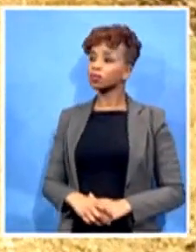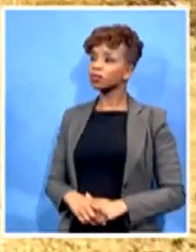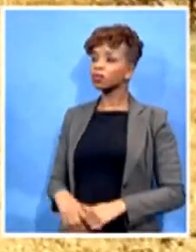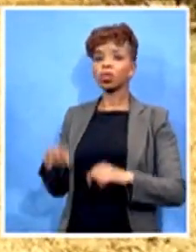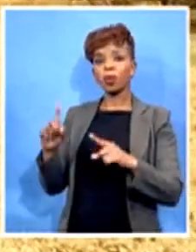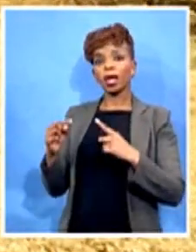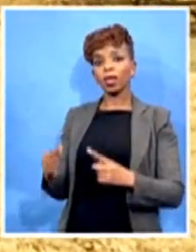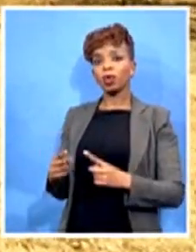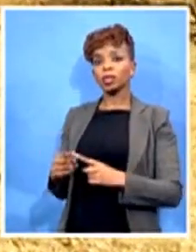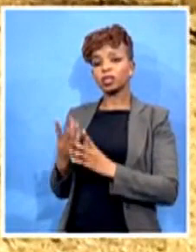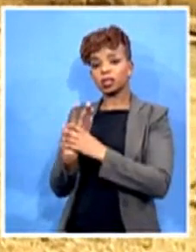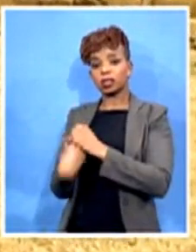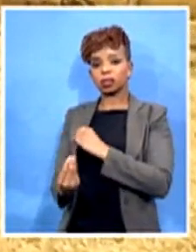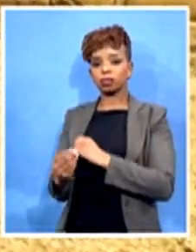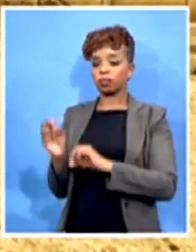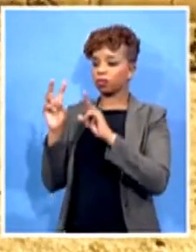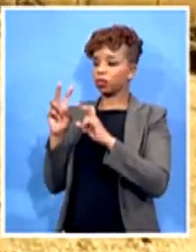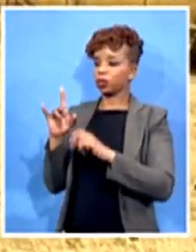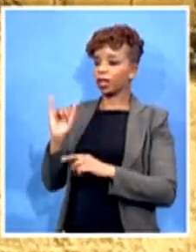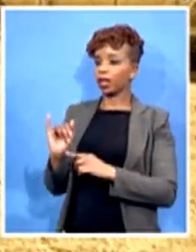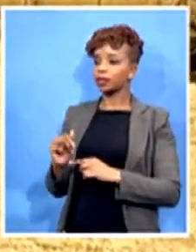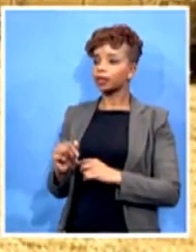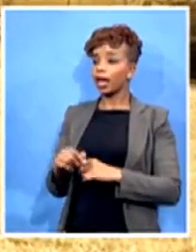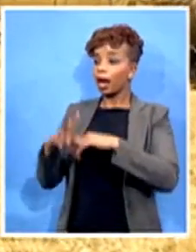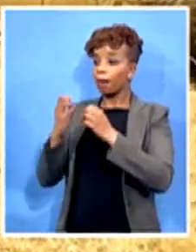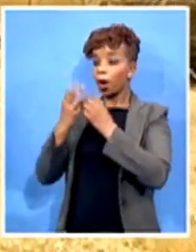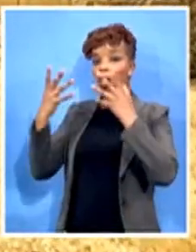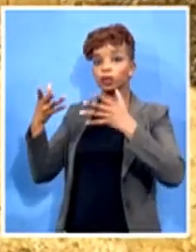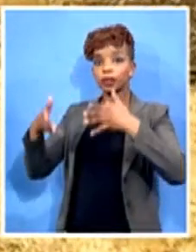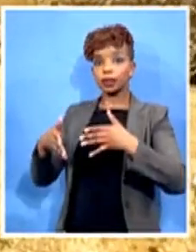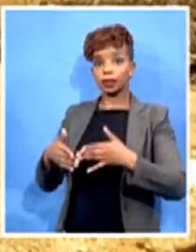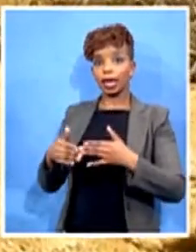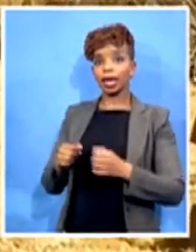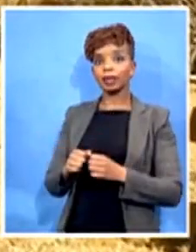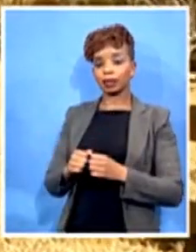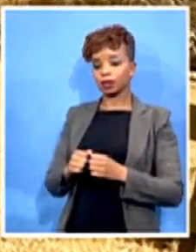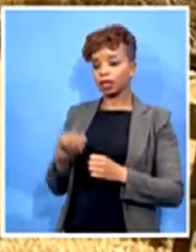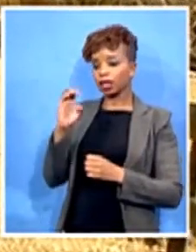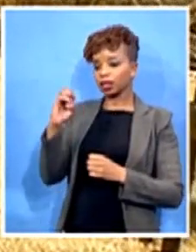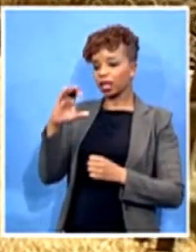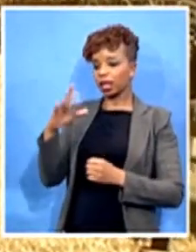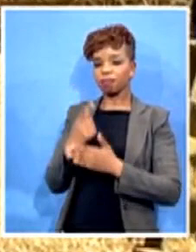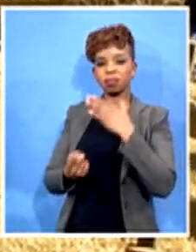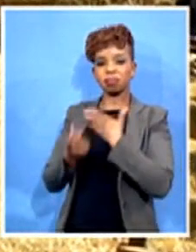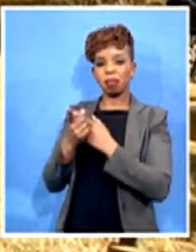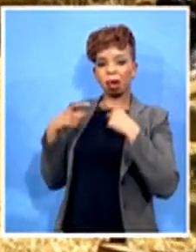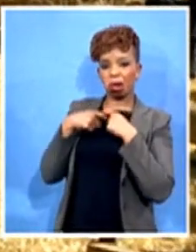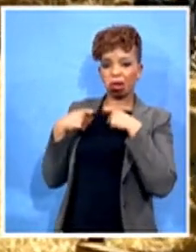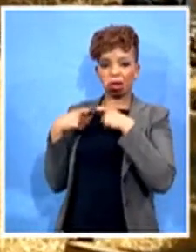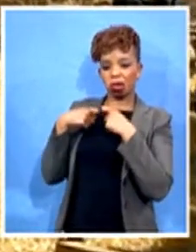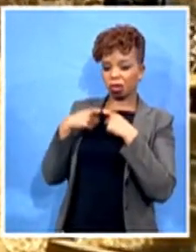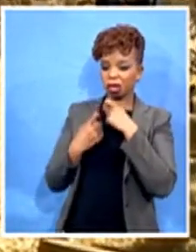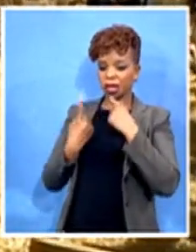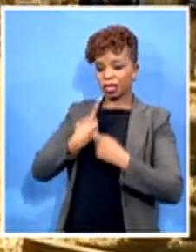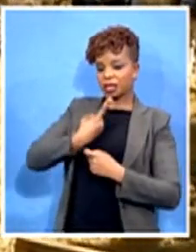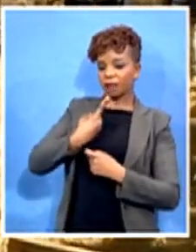just characterized by squabbles and hatred among themselves. So how different are you going to make sure that at least